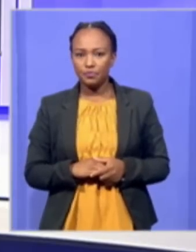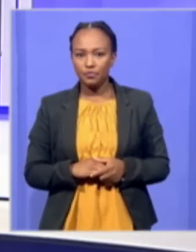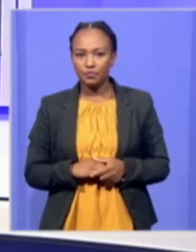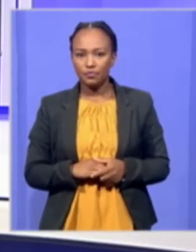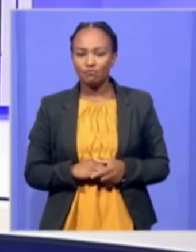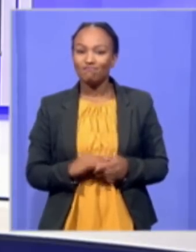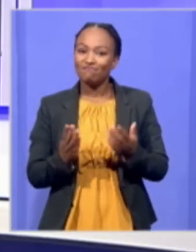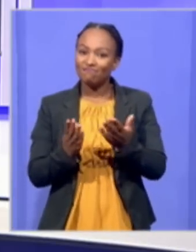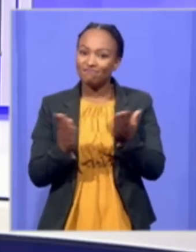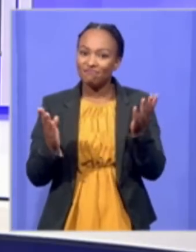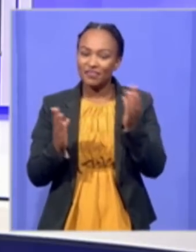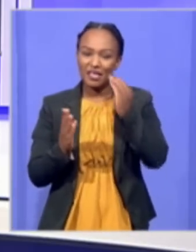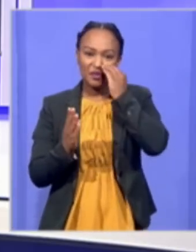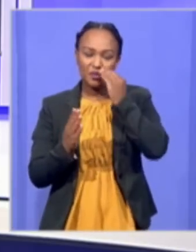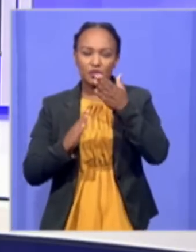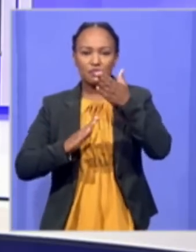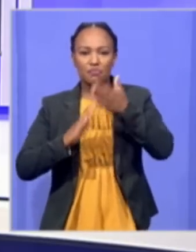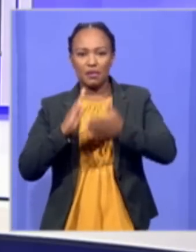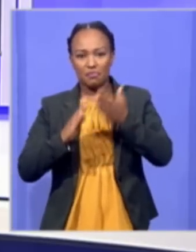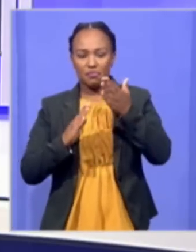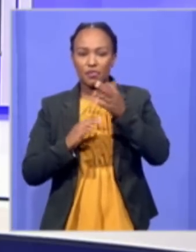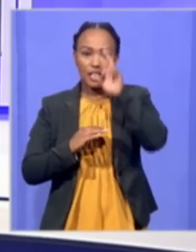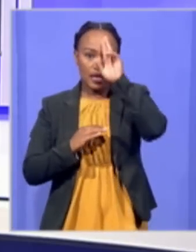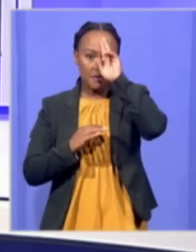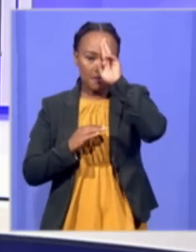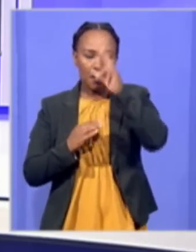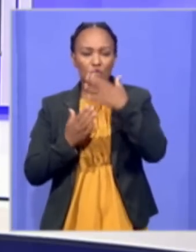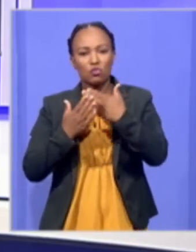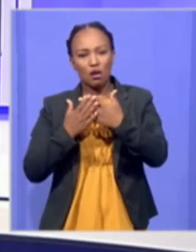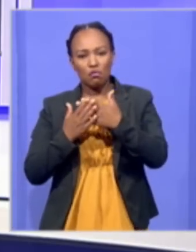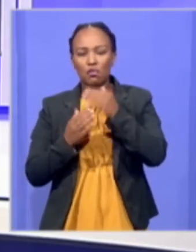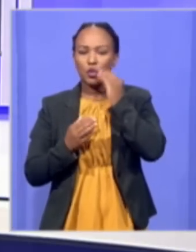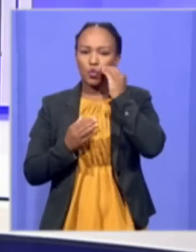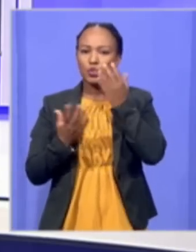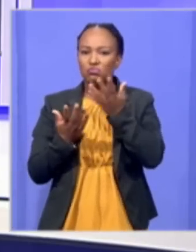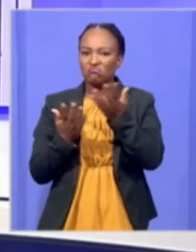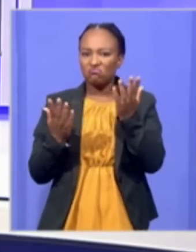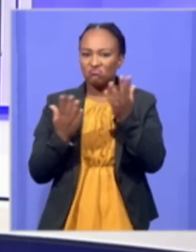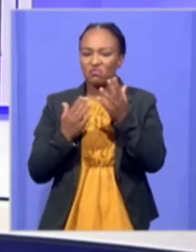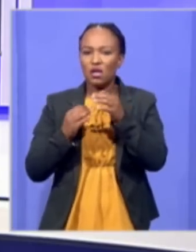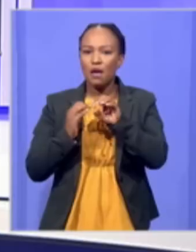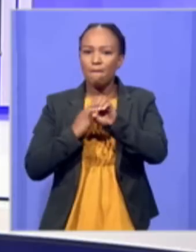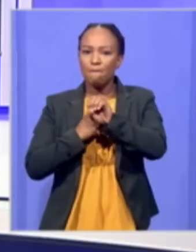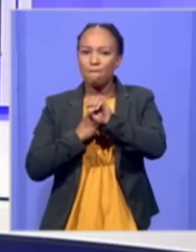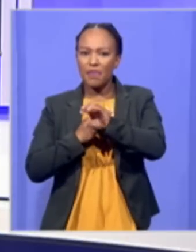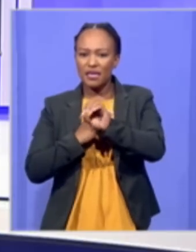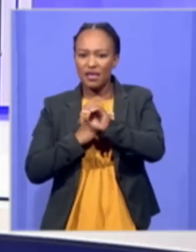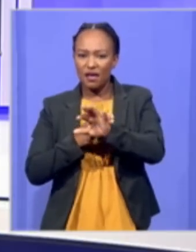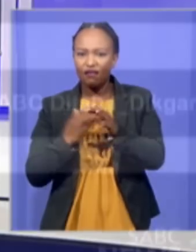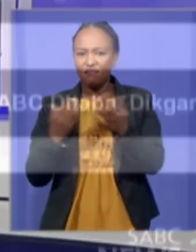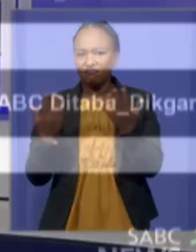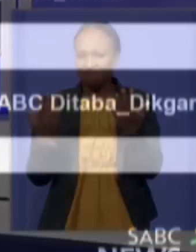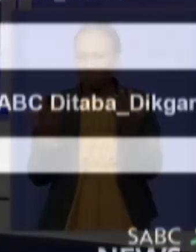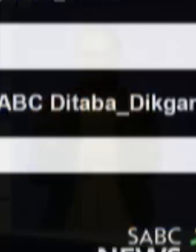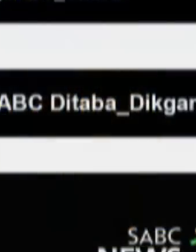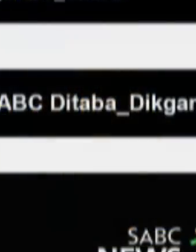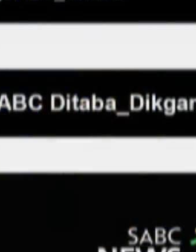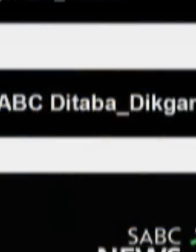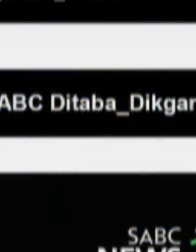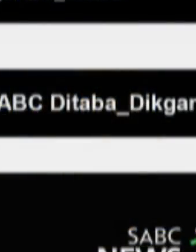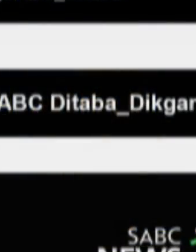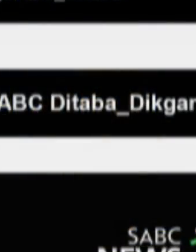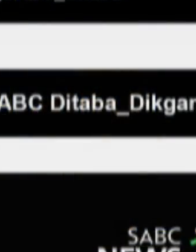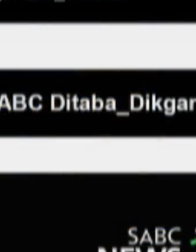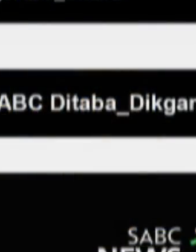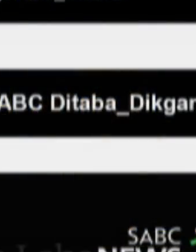Ba gešo ditaba tša rena di fella mo e fela gopelang gore ditaba tša rena di a hwetšagala go marangrang a dikgokaganyo fa o le ka kgathago tema.